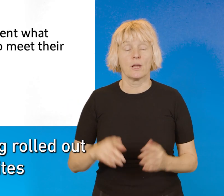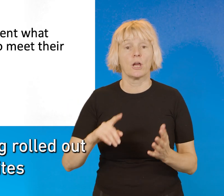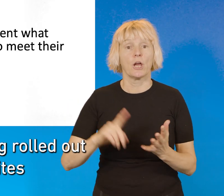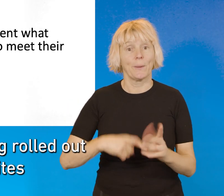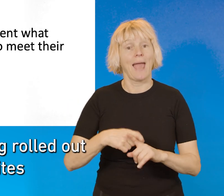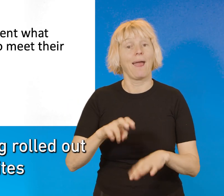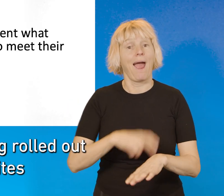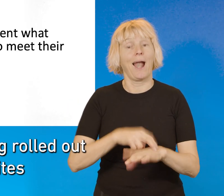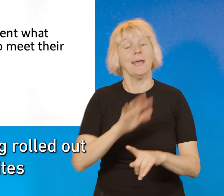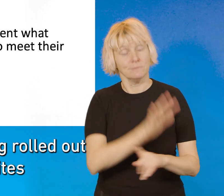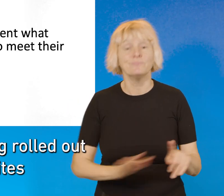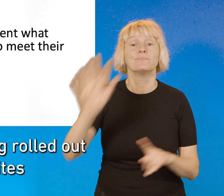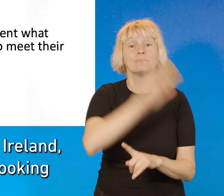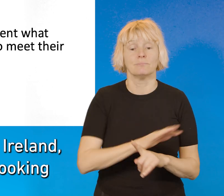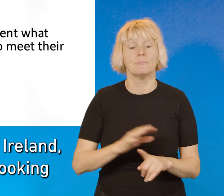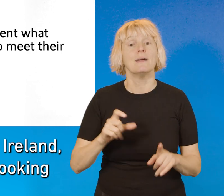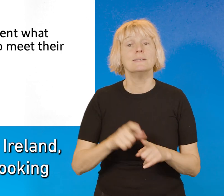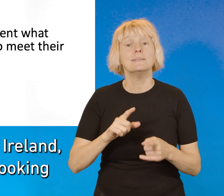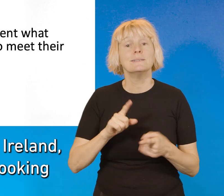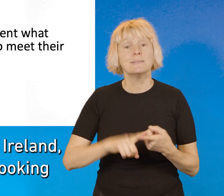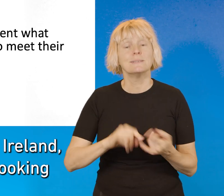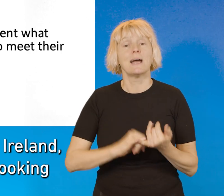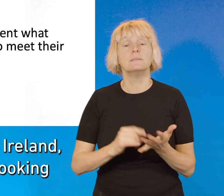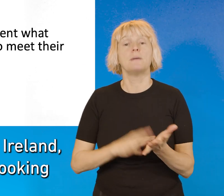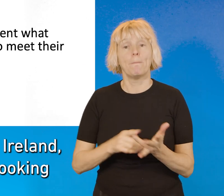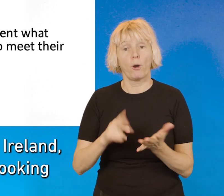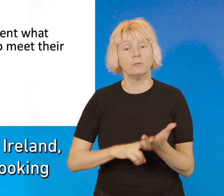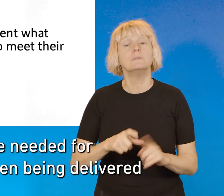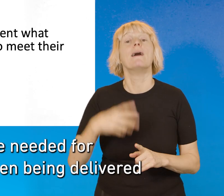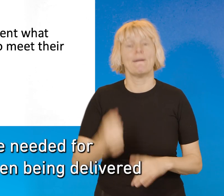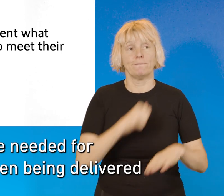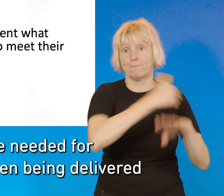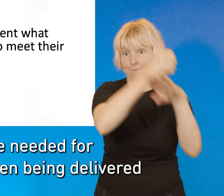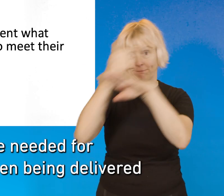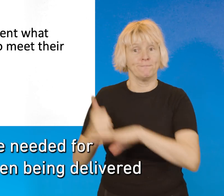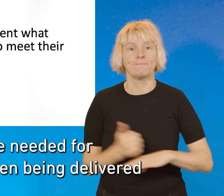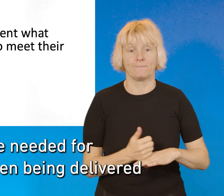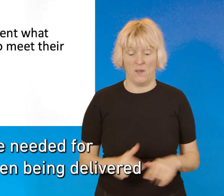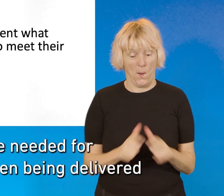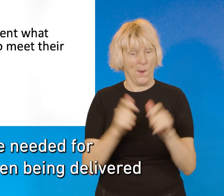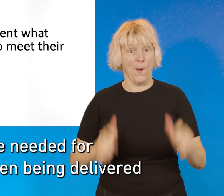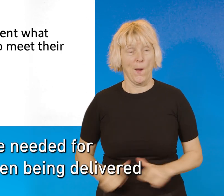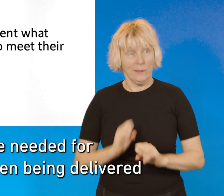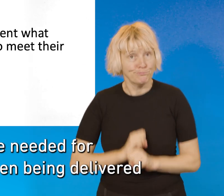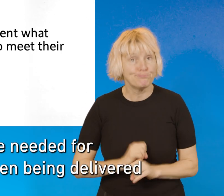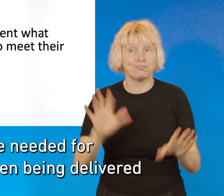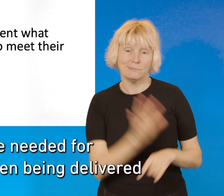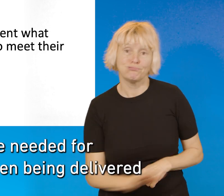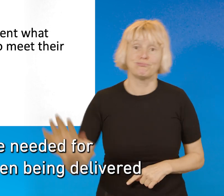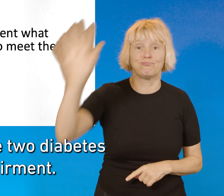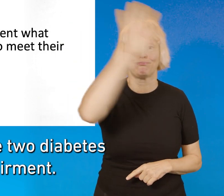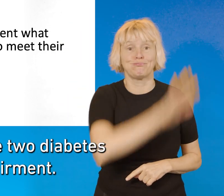This work is now being rolled out to DESMOND sites around the UK and Ireland, and we are now looking at what adaptations are needed for the DESMOND programme